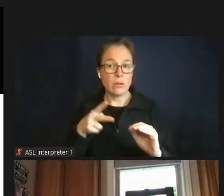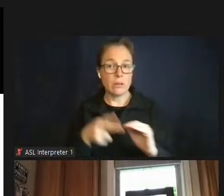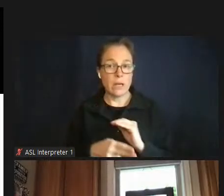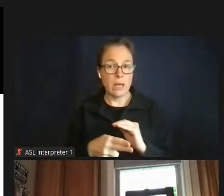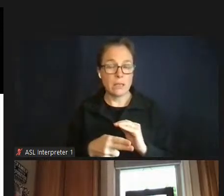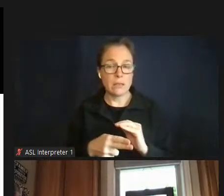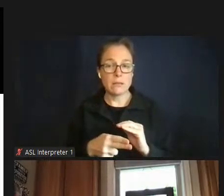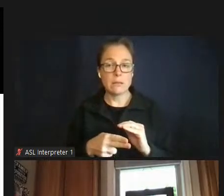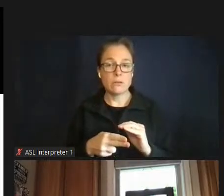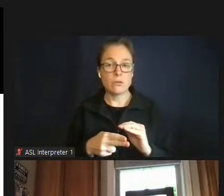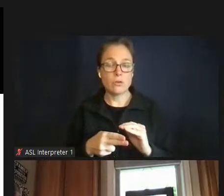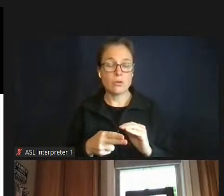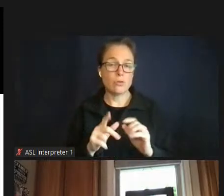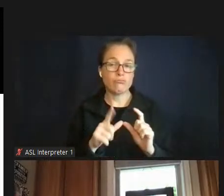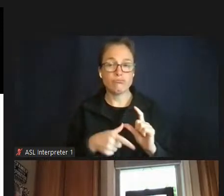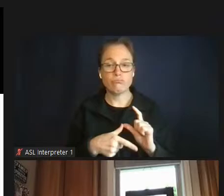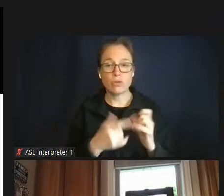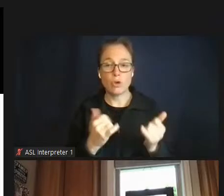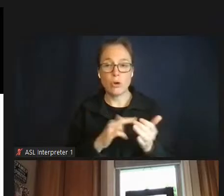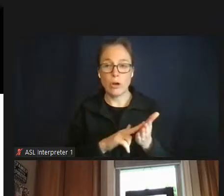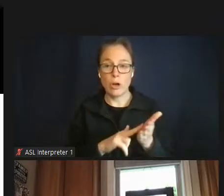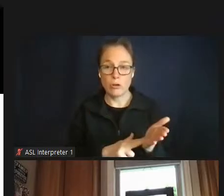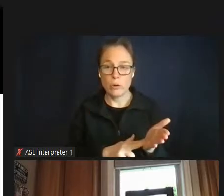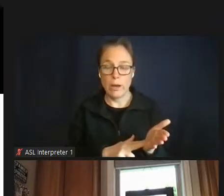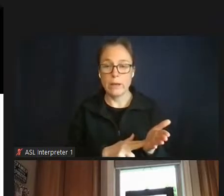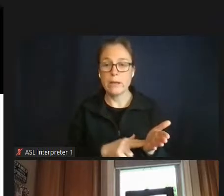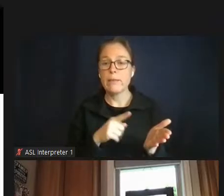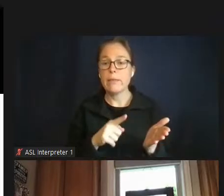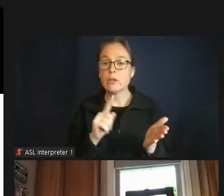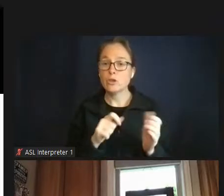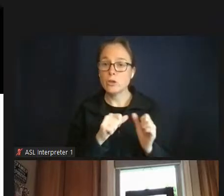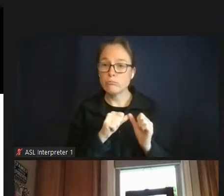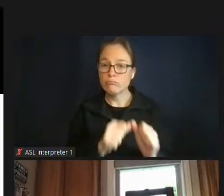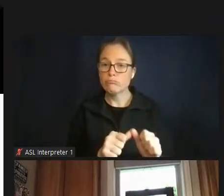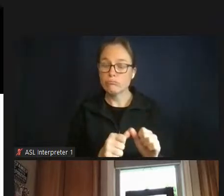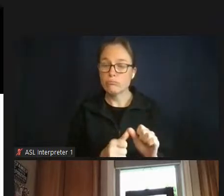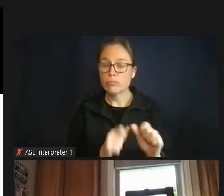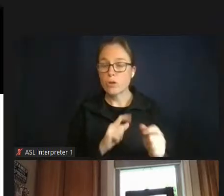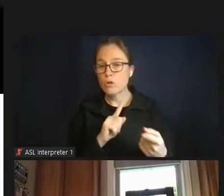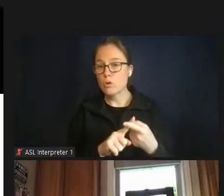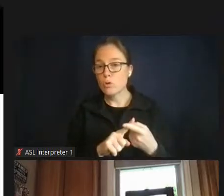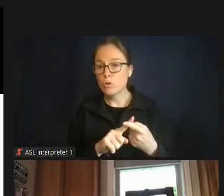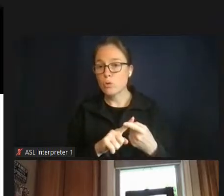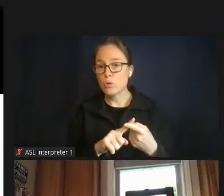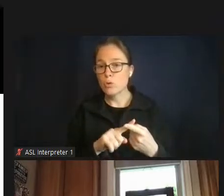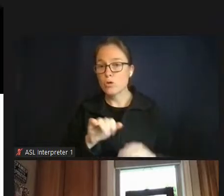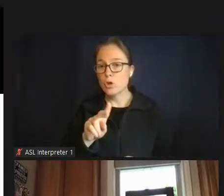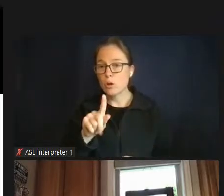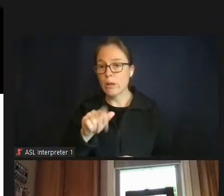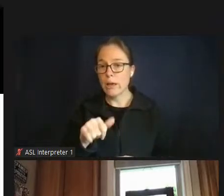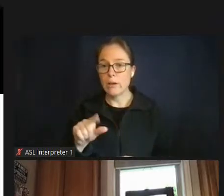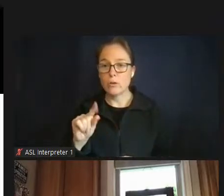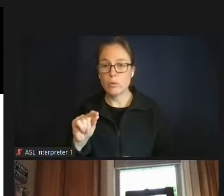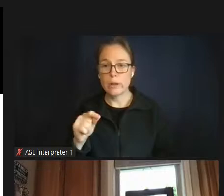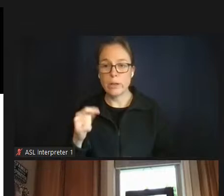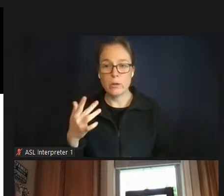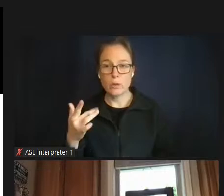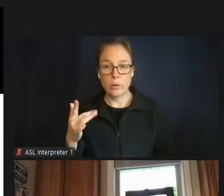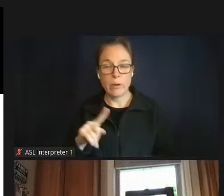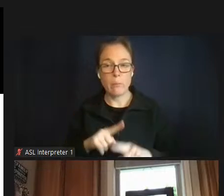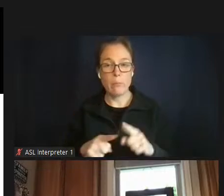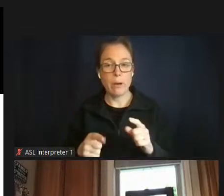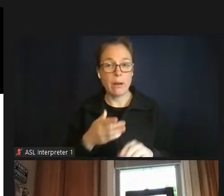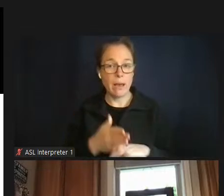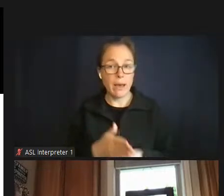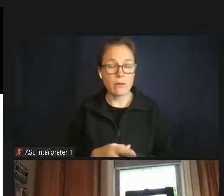year. That contract was originally set to run through July of 2025. But after a request for proposal process, the